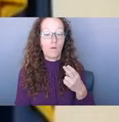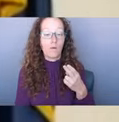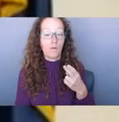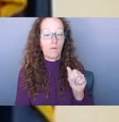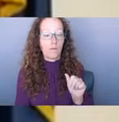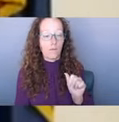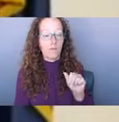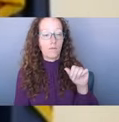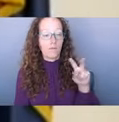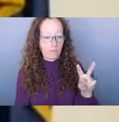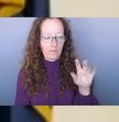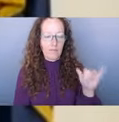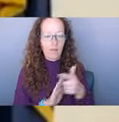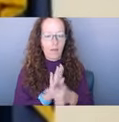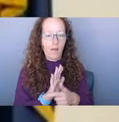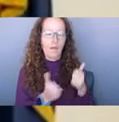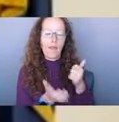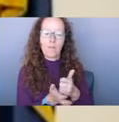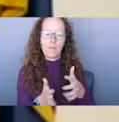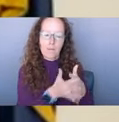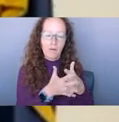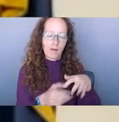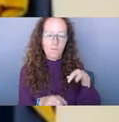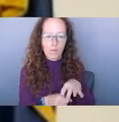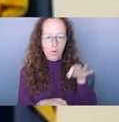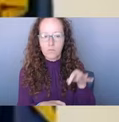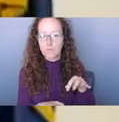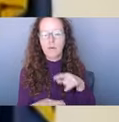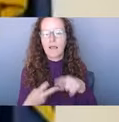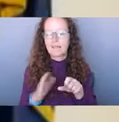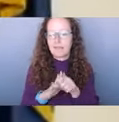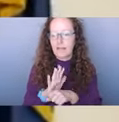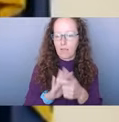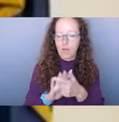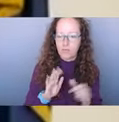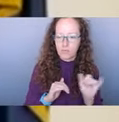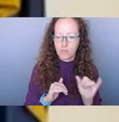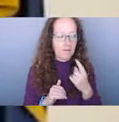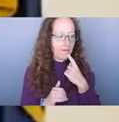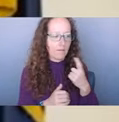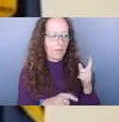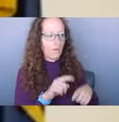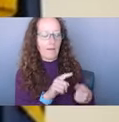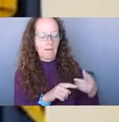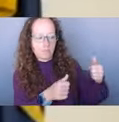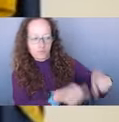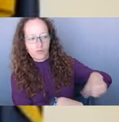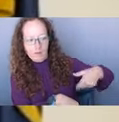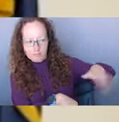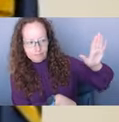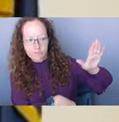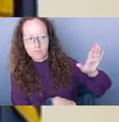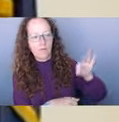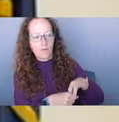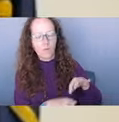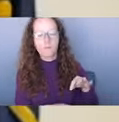away from a voting location. Most of the time why a voter would receive a provisional ballot is that they're not registered to vote. Maybe